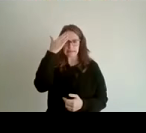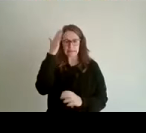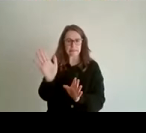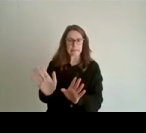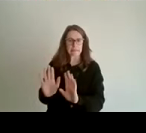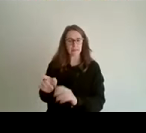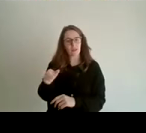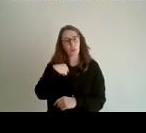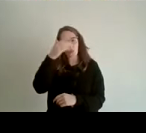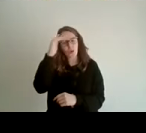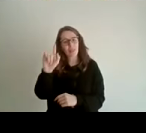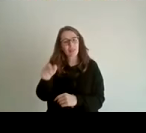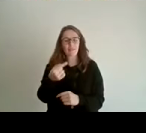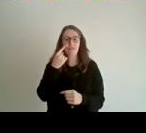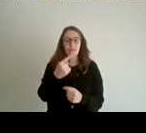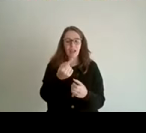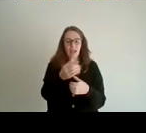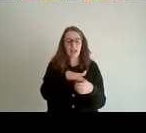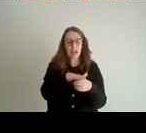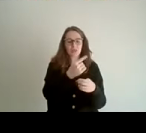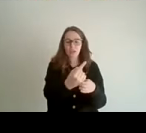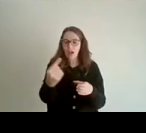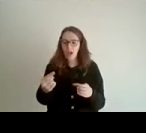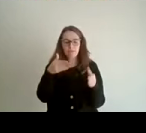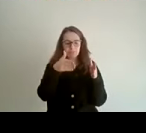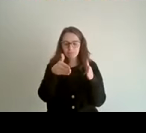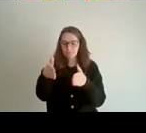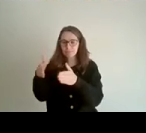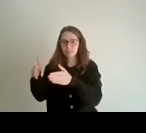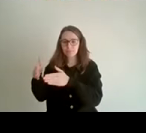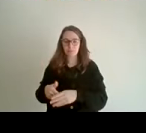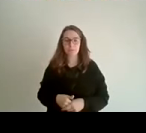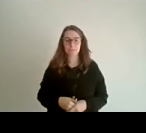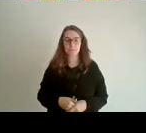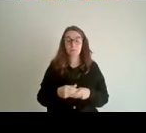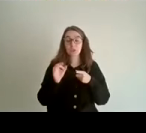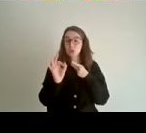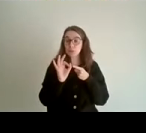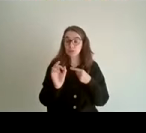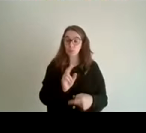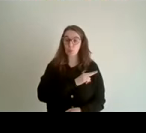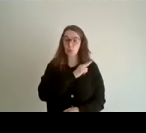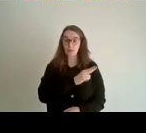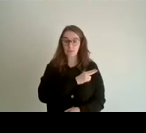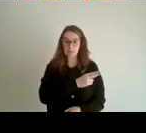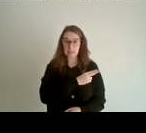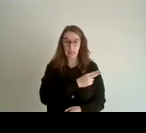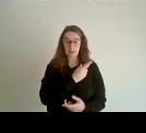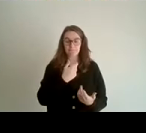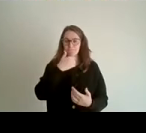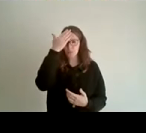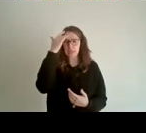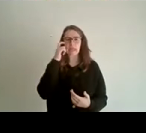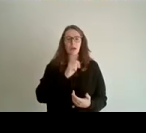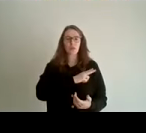every case separately. At university level, I think the university management is responsible